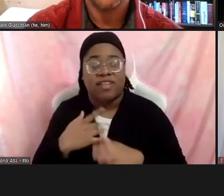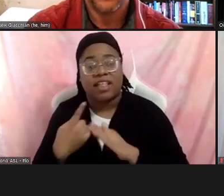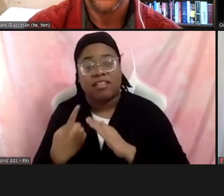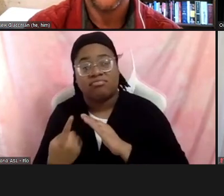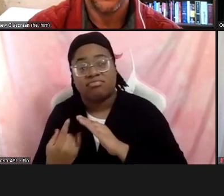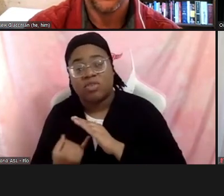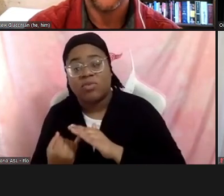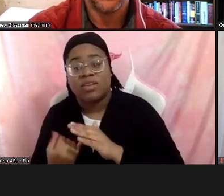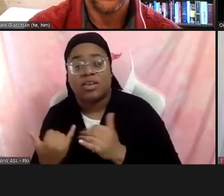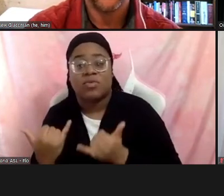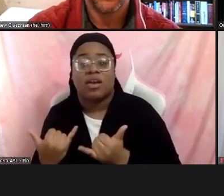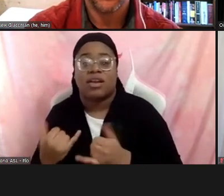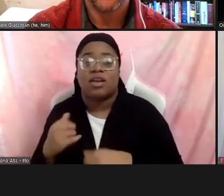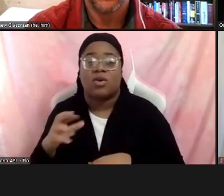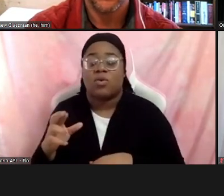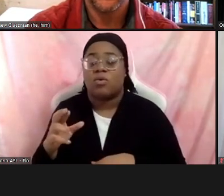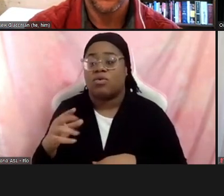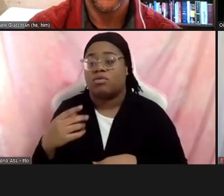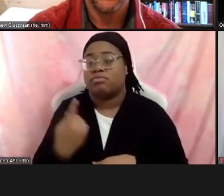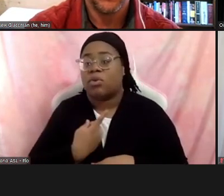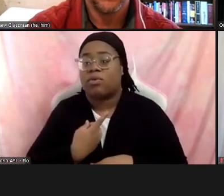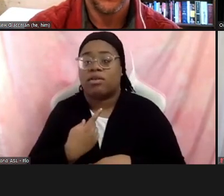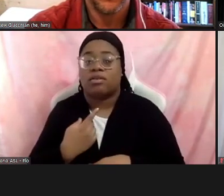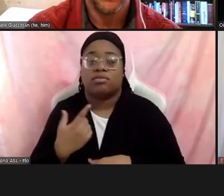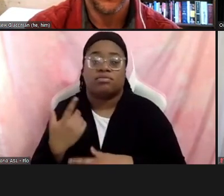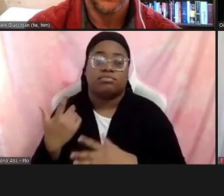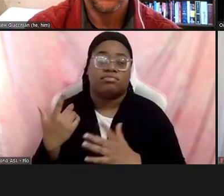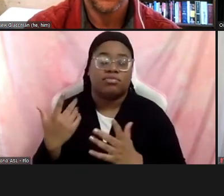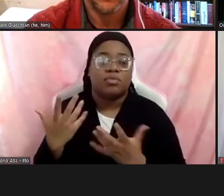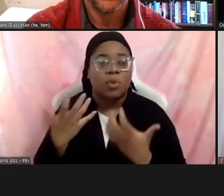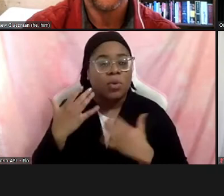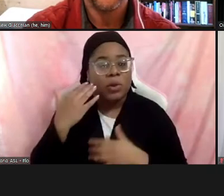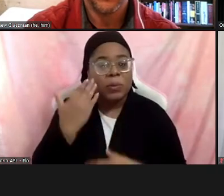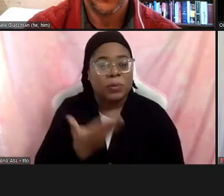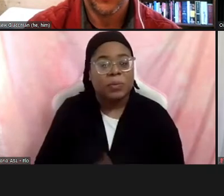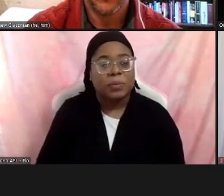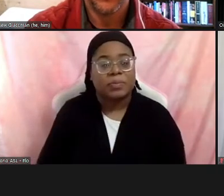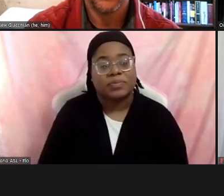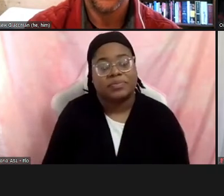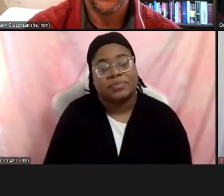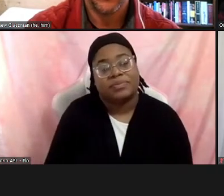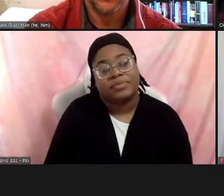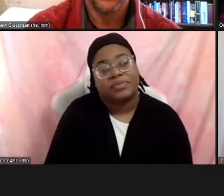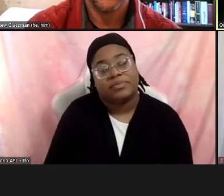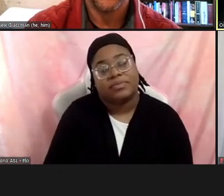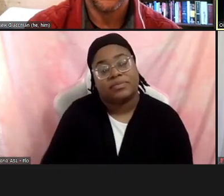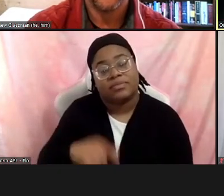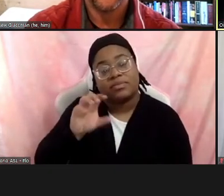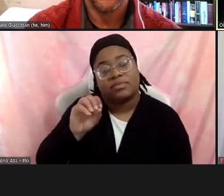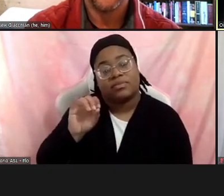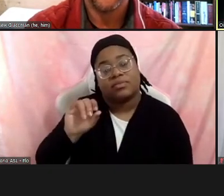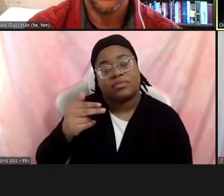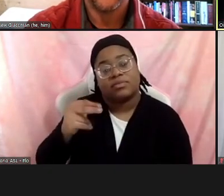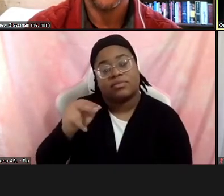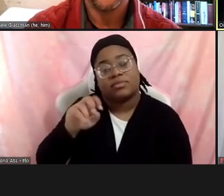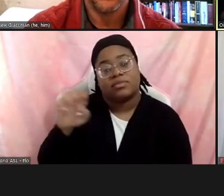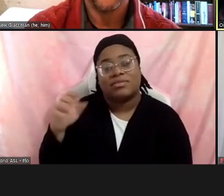you know, exploited, we'd love to hear that. Yes, thank you for the